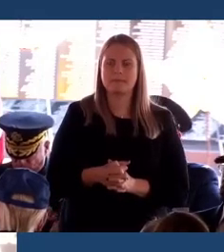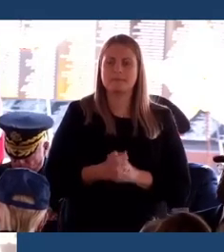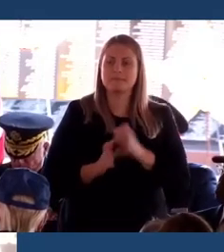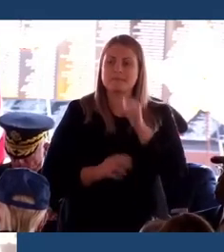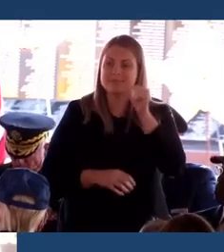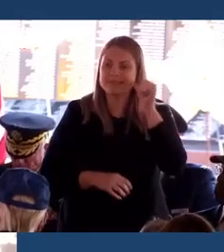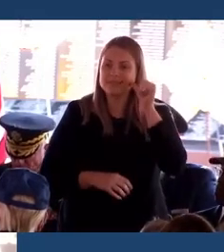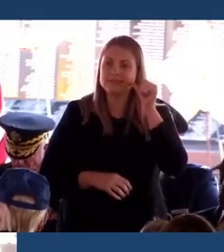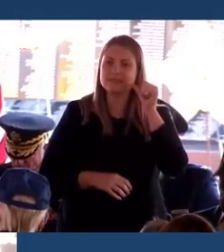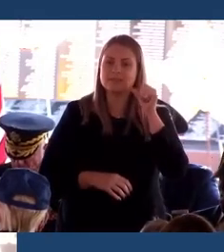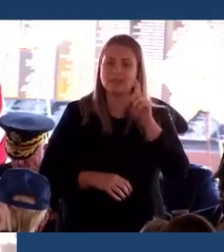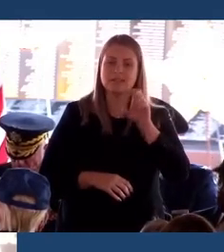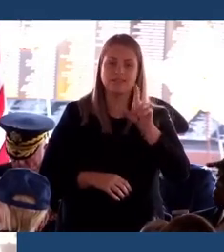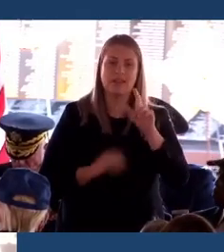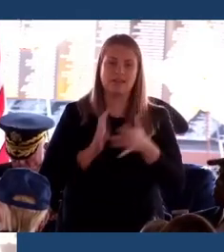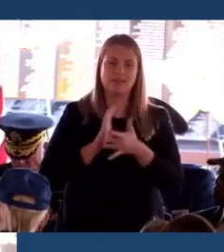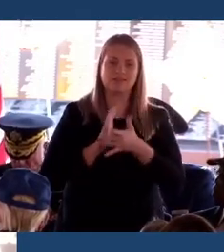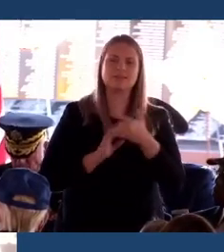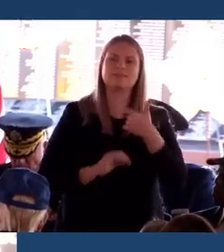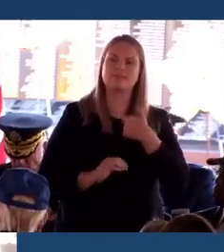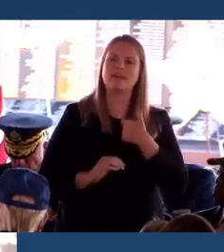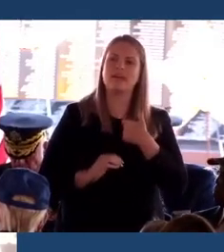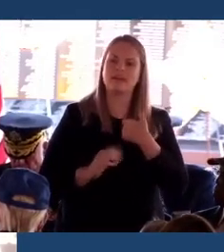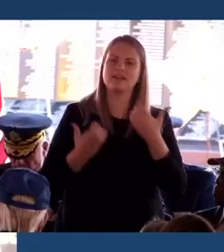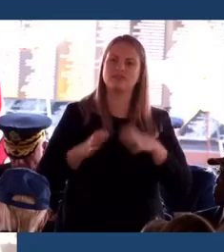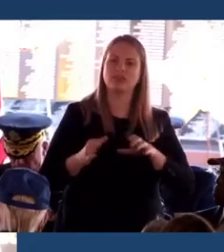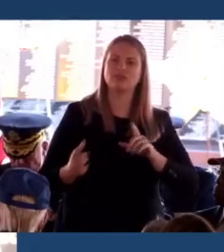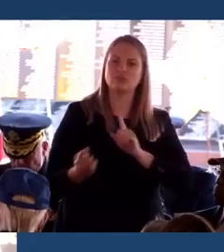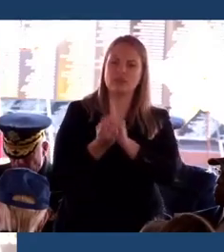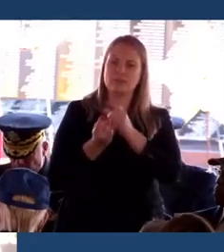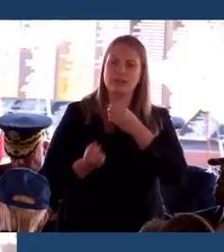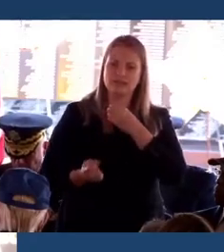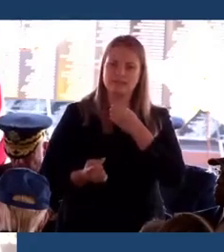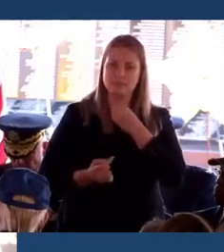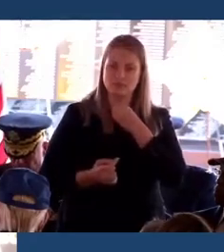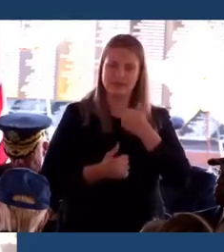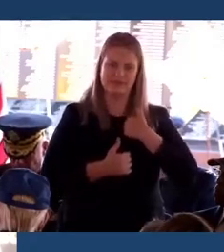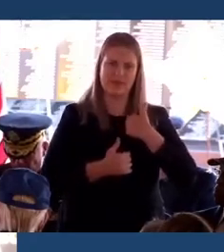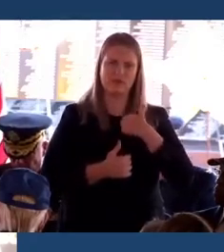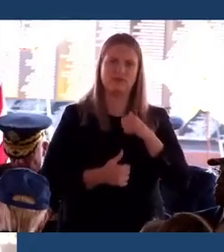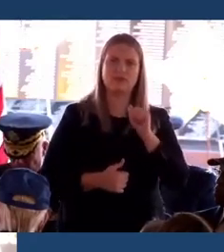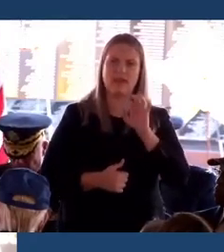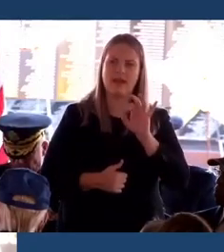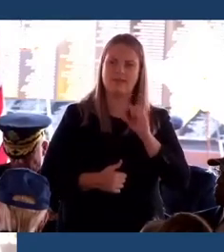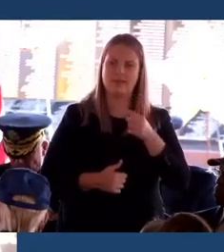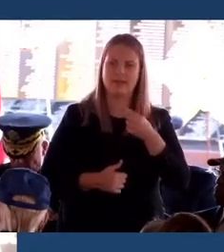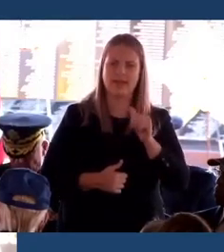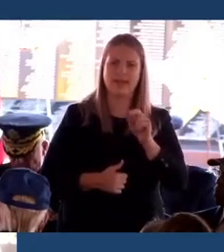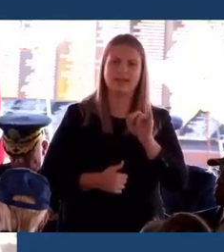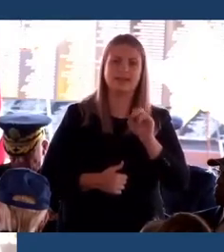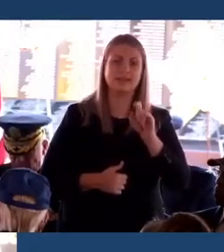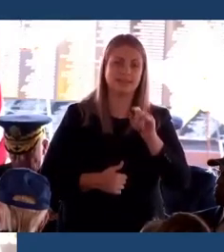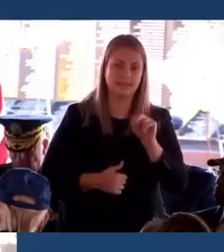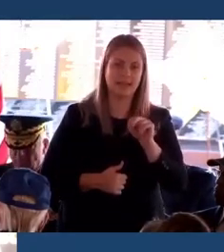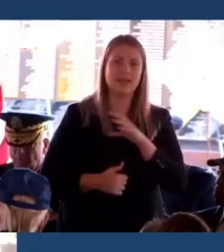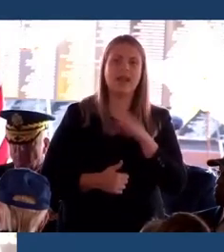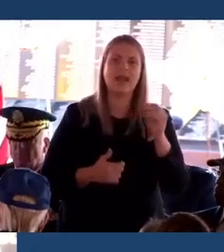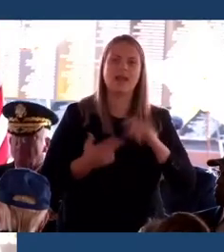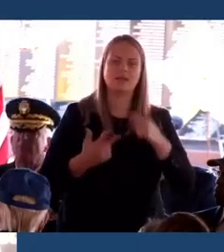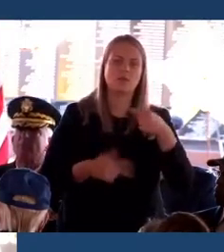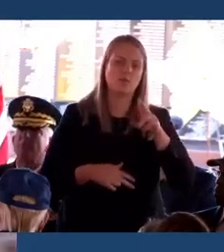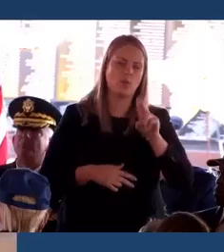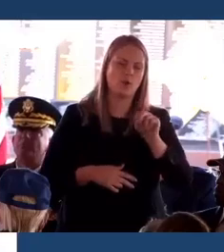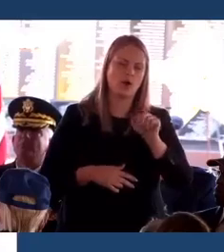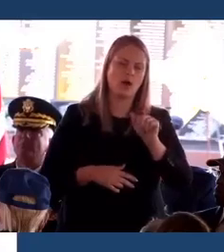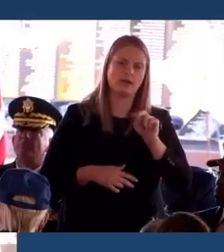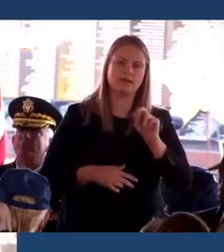Yesterday at Del Tech, I had a chance to meet a Marine, a veteran of Afghanistan, and of Guantanamo Bay,